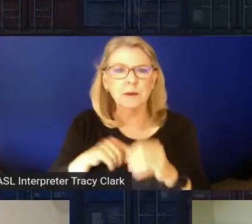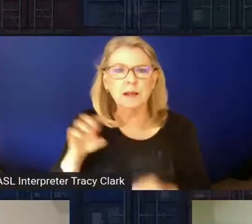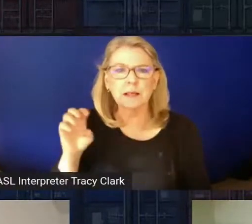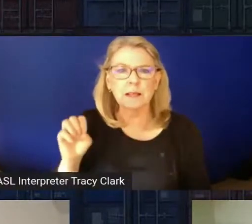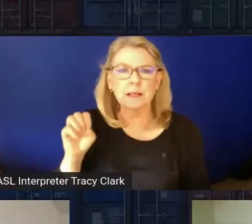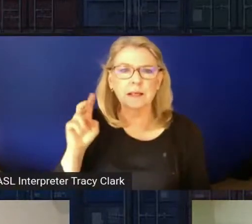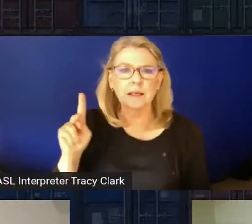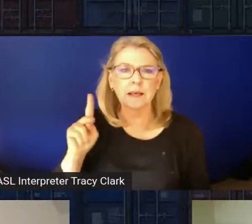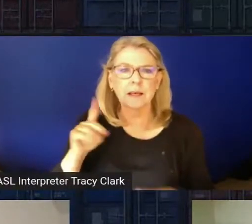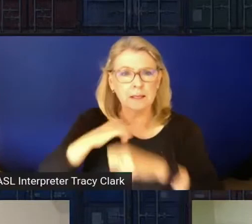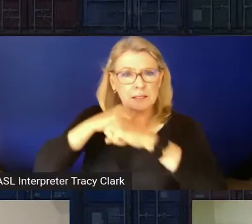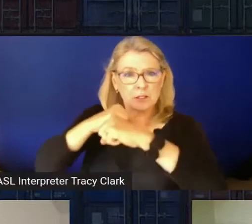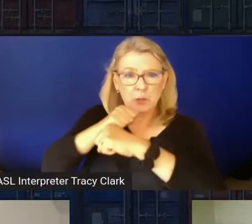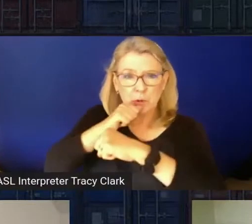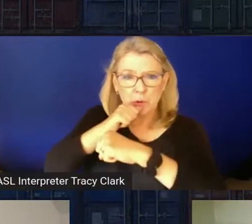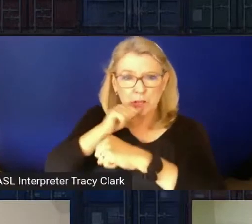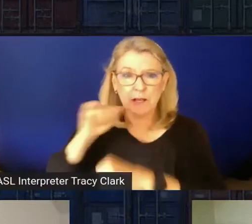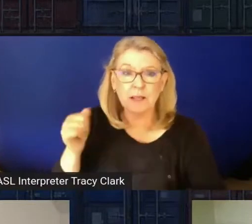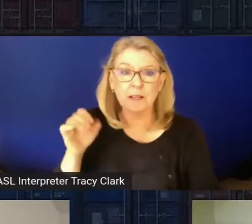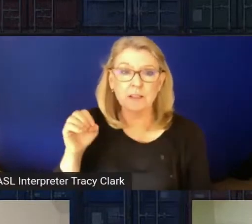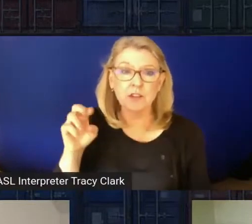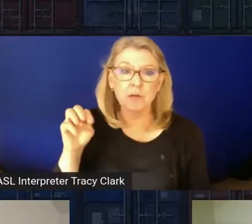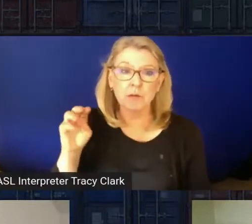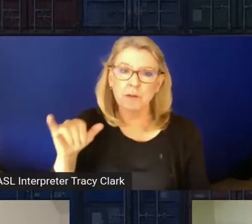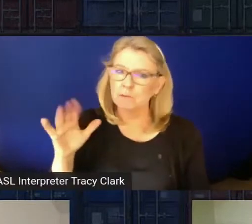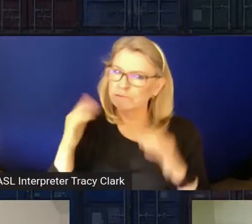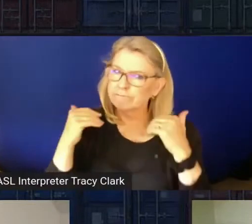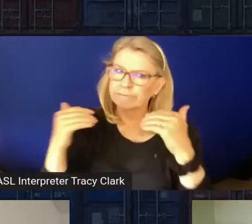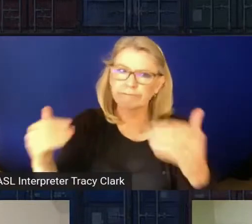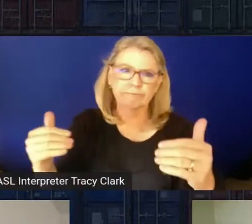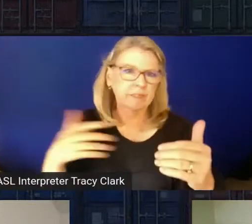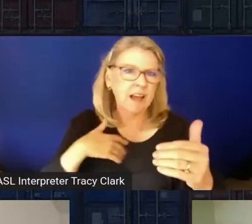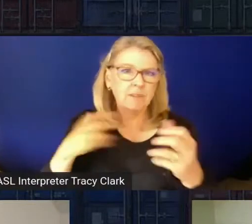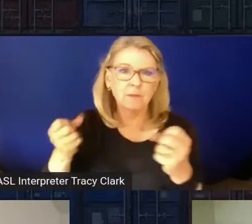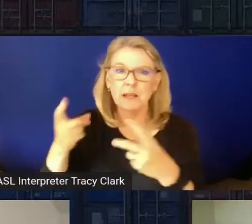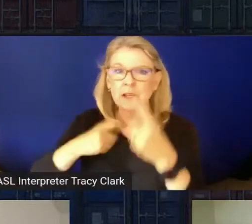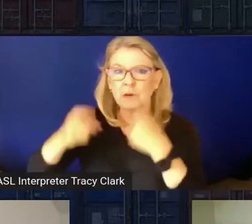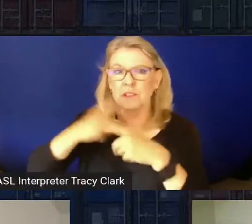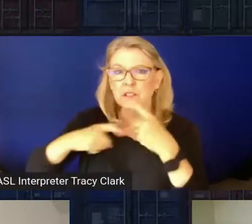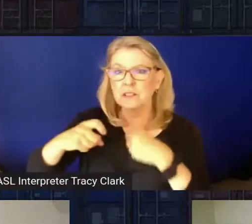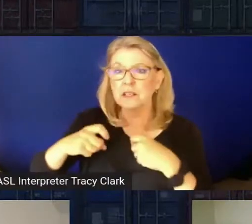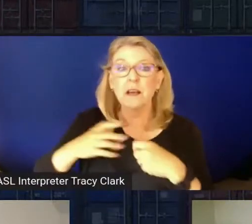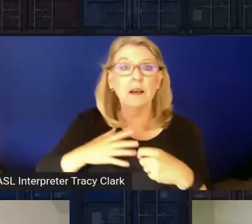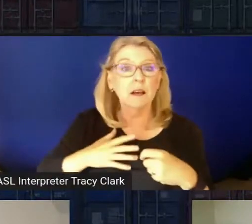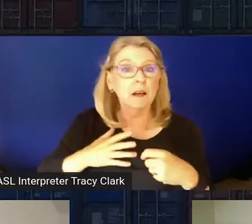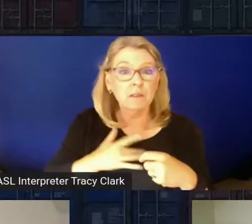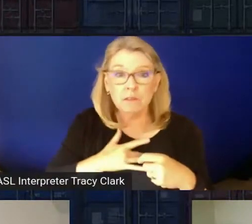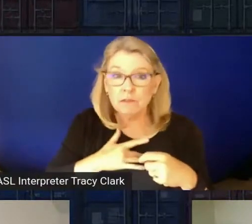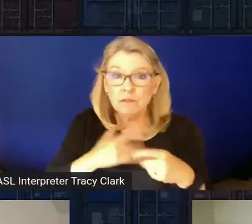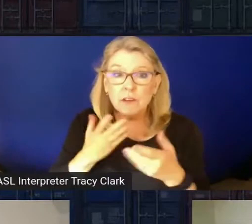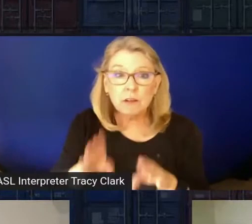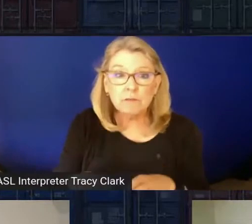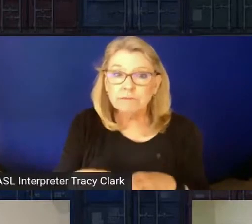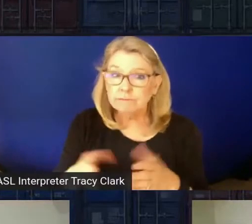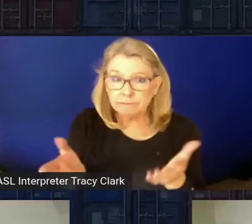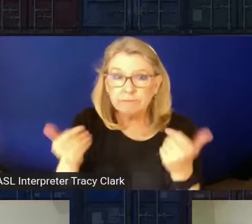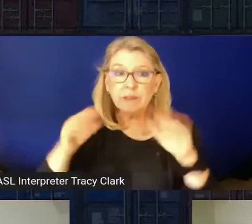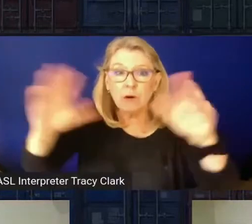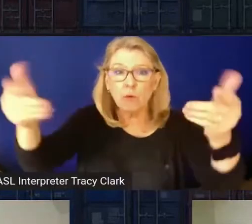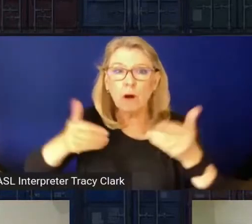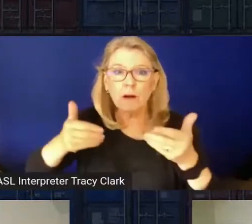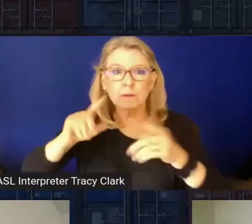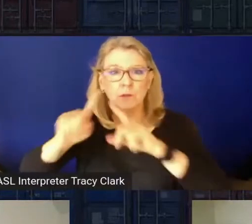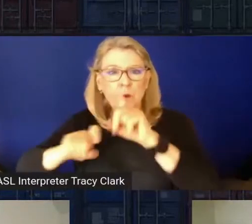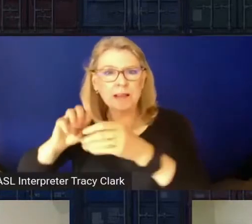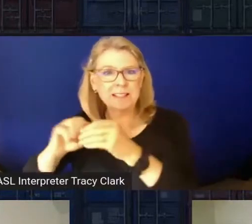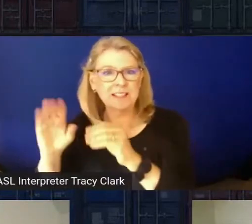Jeremy take it away because we got a lot of good questions. Feel free to ask in the chats if you have questions about security. And go ahead, Jeremy,